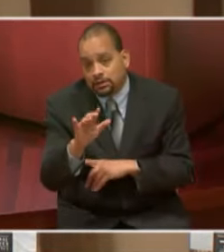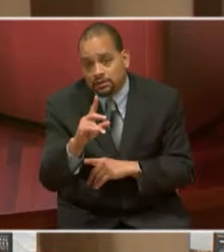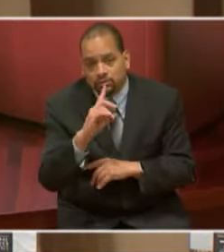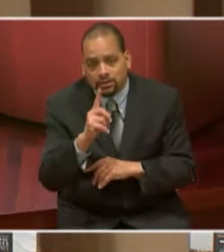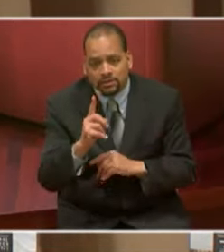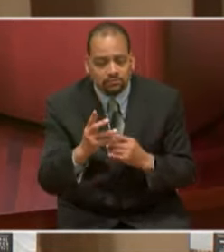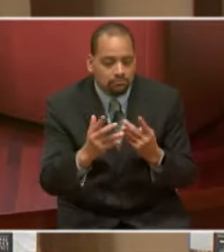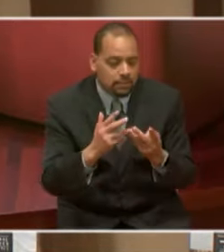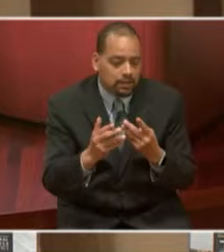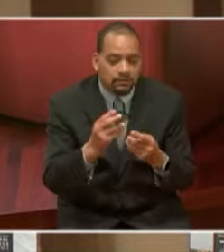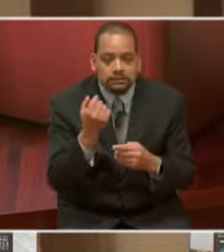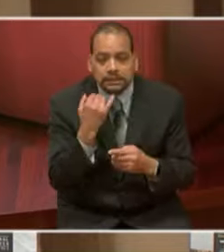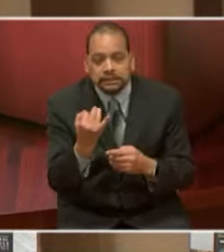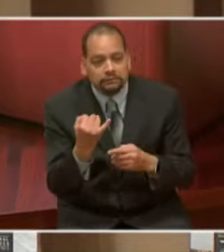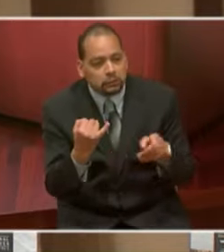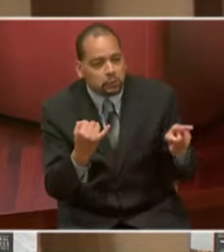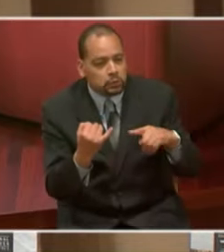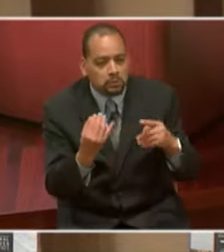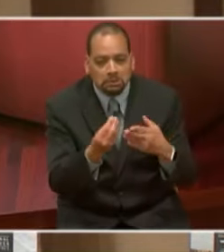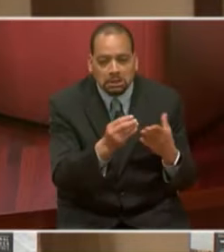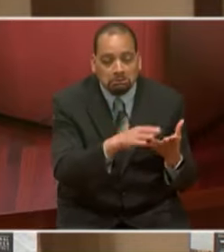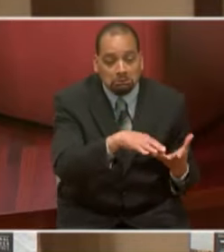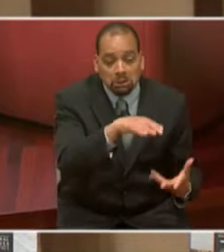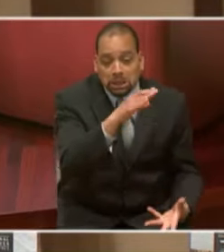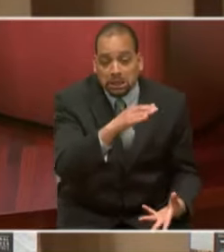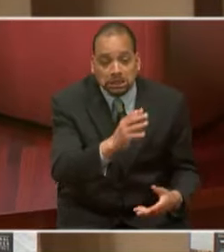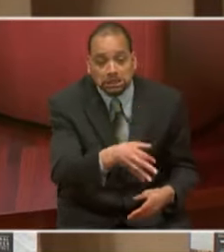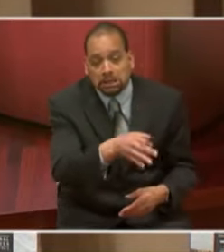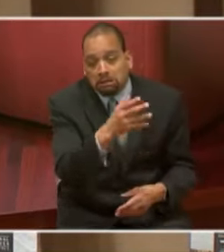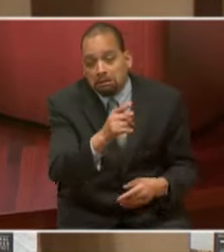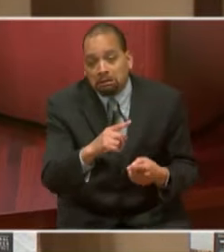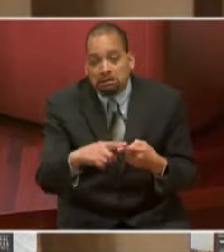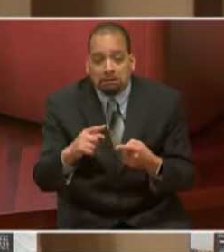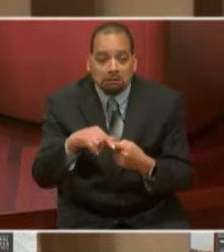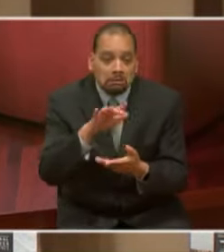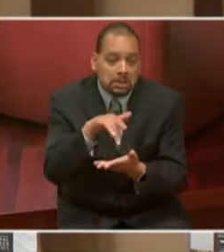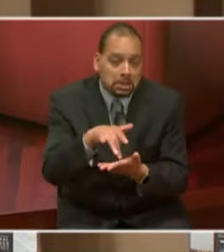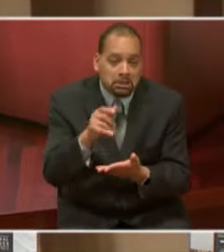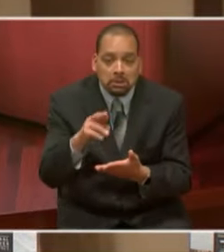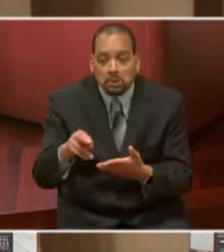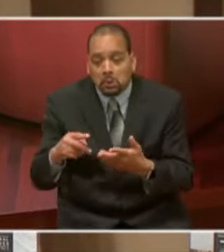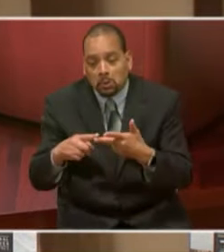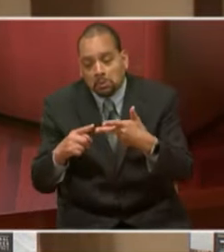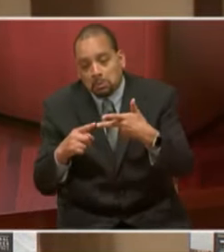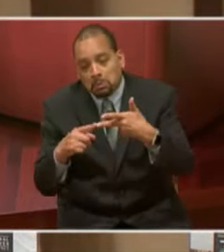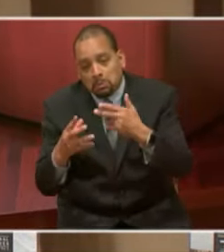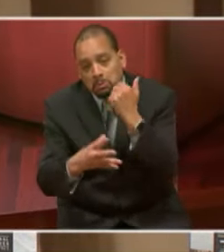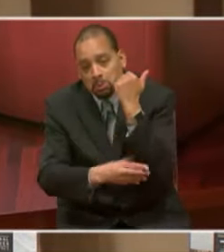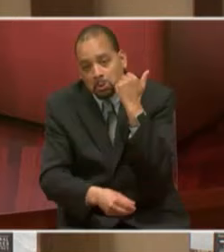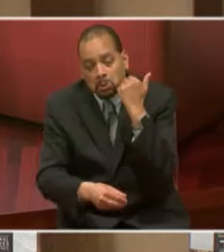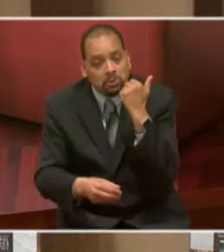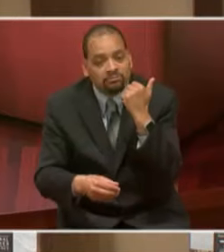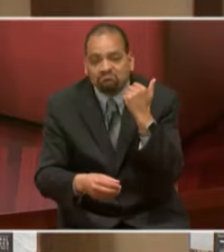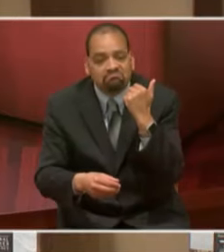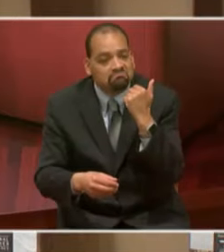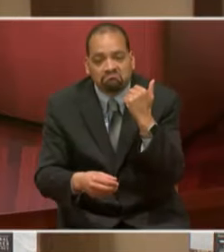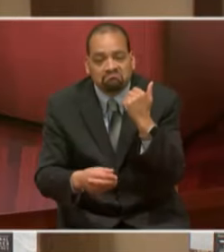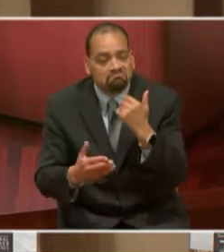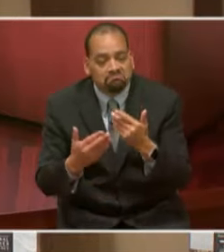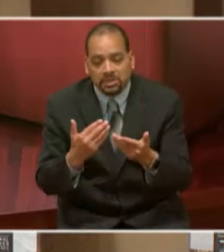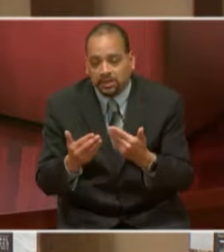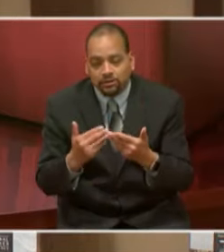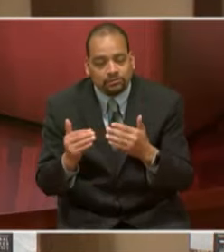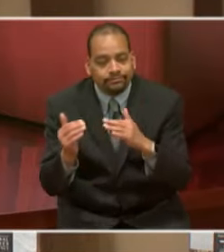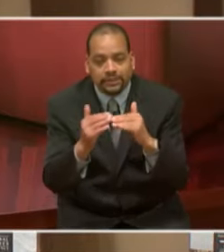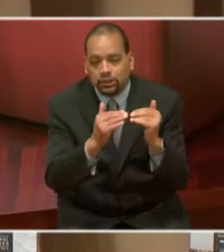Yes, ma'am. Congressman Lewis, thank you so much for everything. You spoke about the way of nonviolence, and it's a way